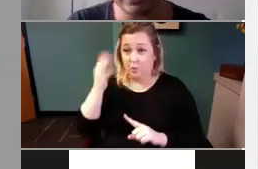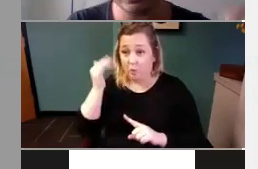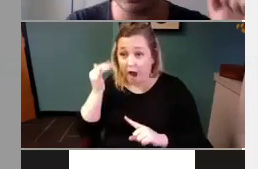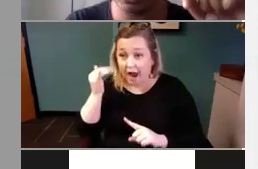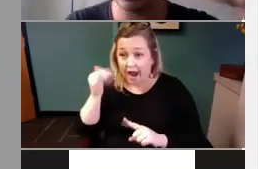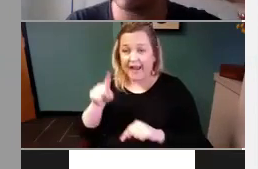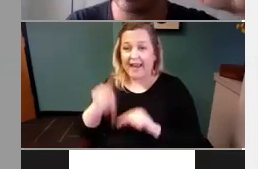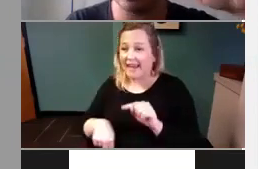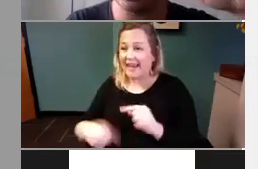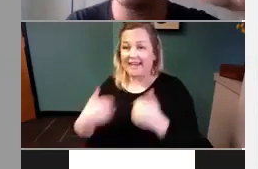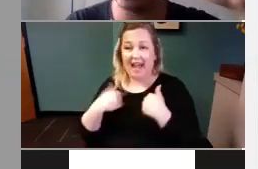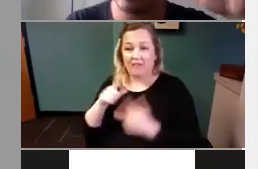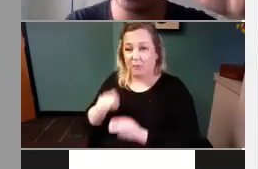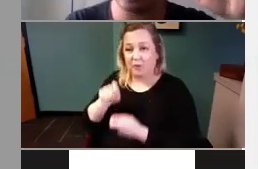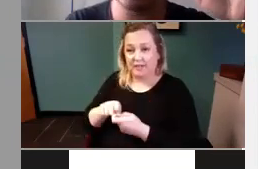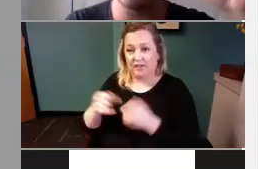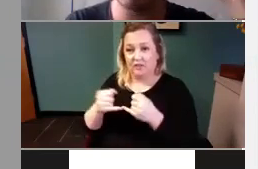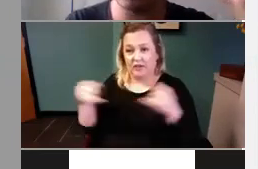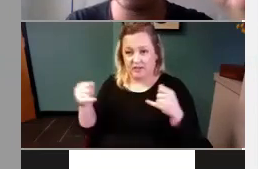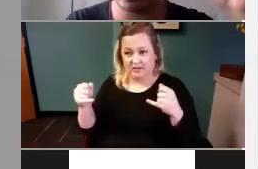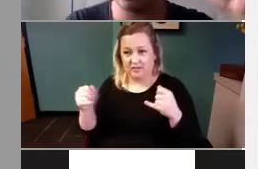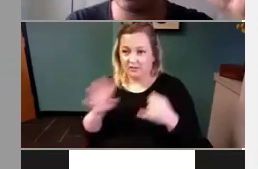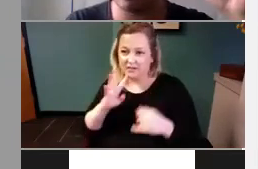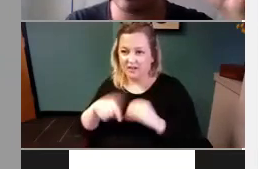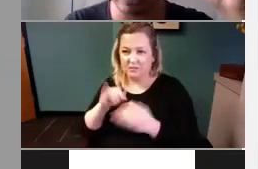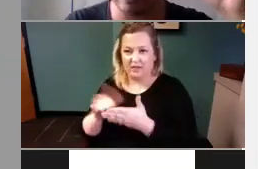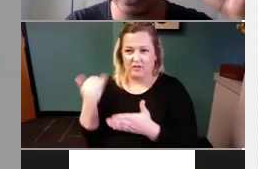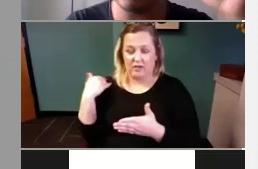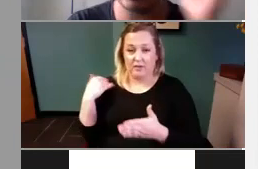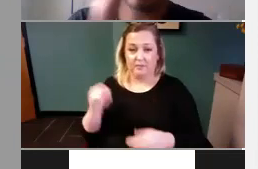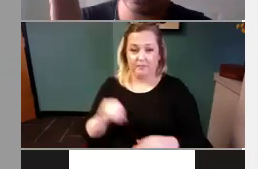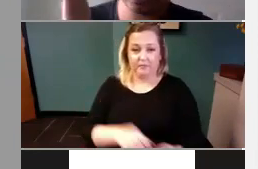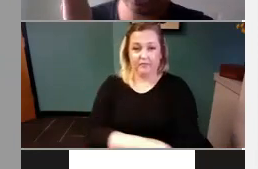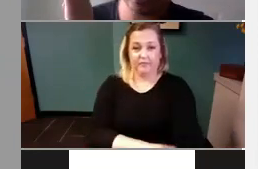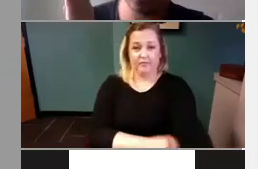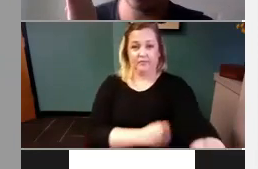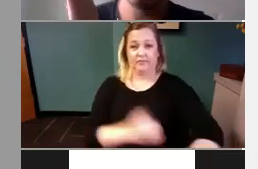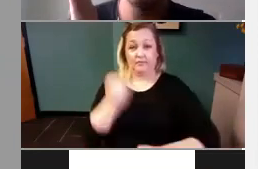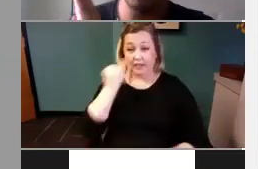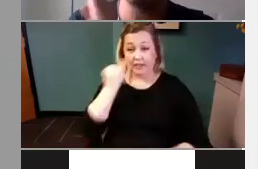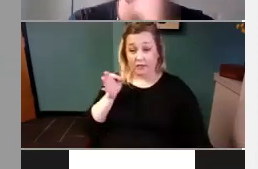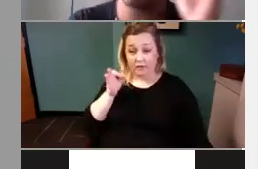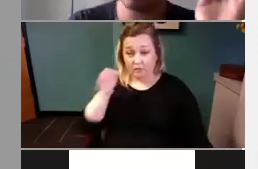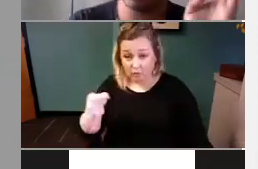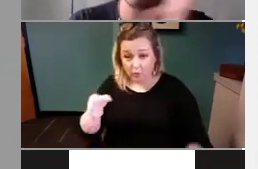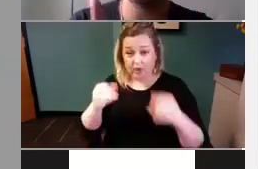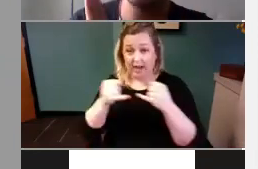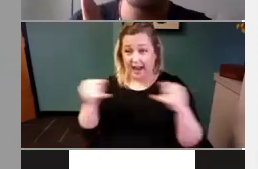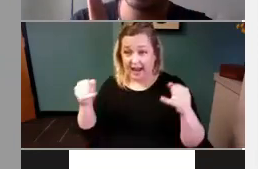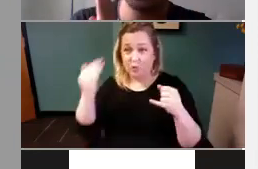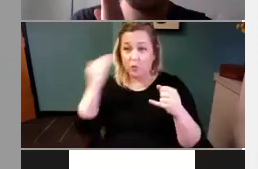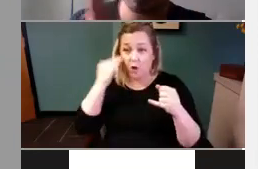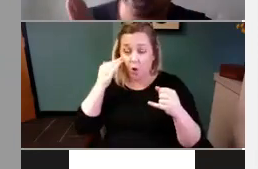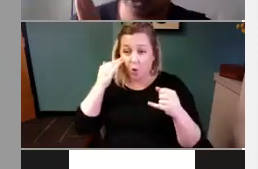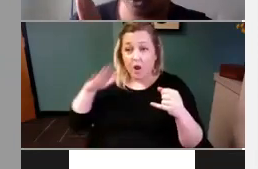if an edge is a tree or a forward edge, we always know that the post value of V, where V is the child node, will always be smaller than the